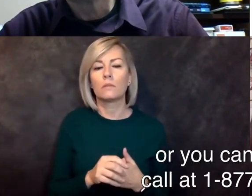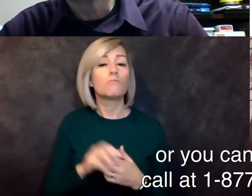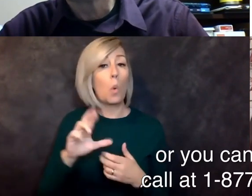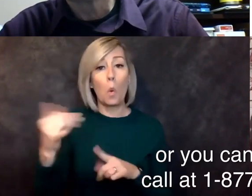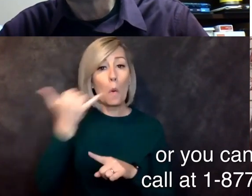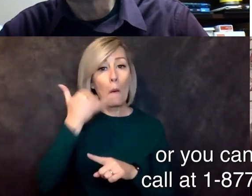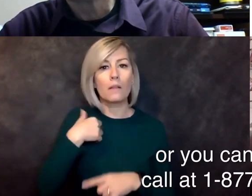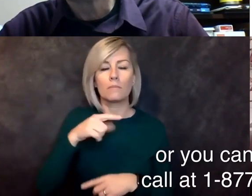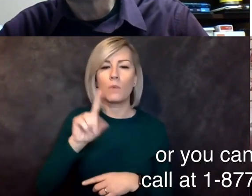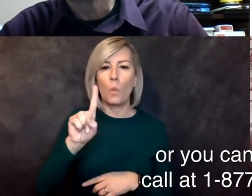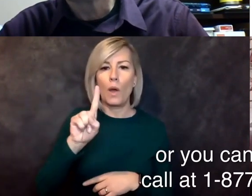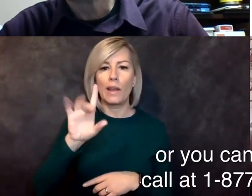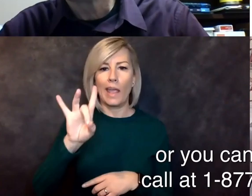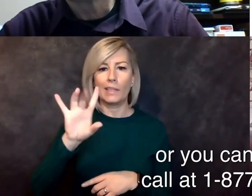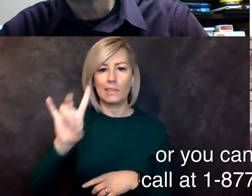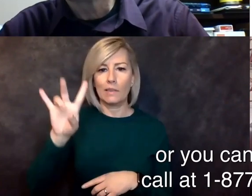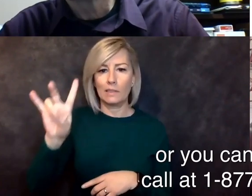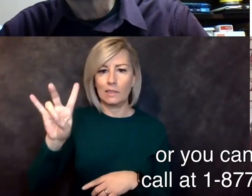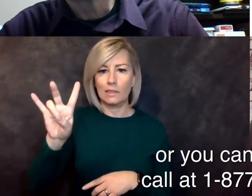call at 1-877